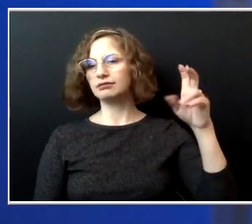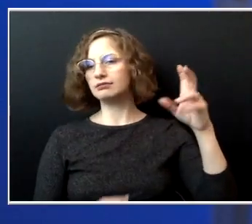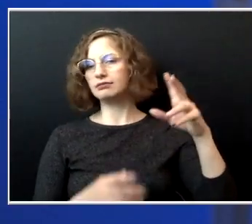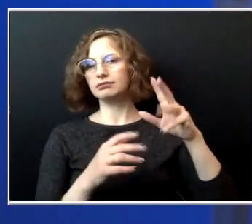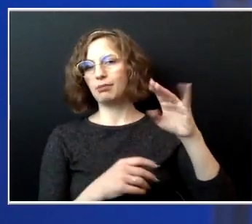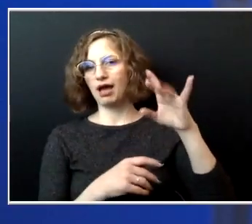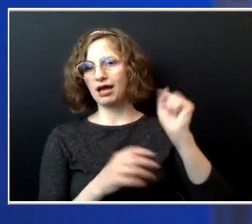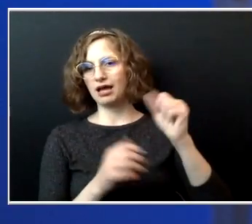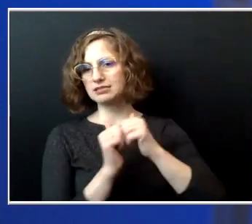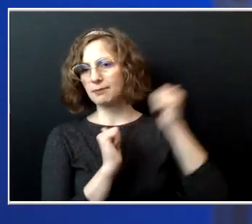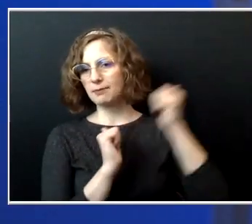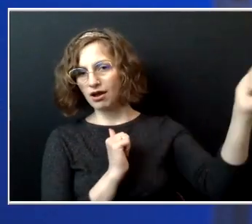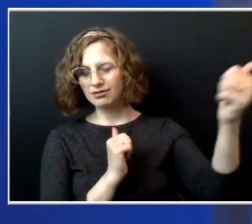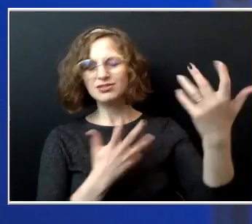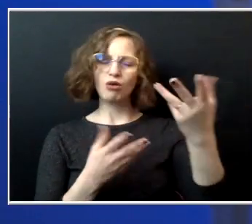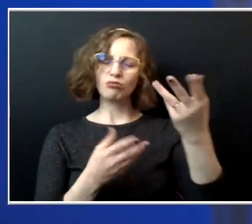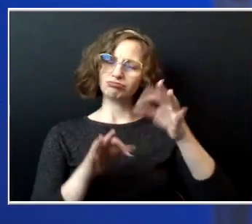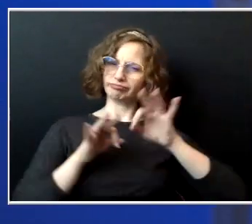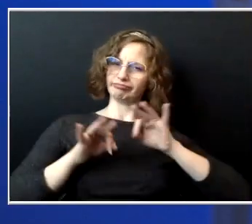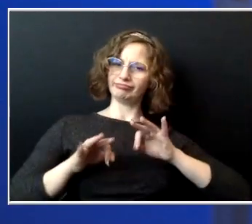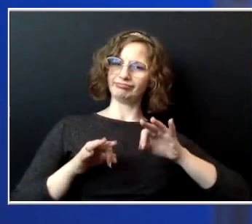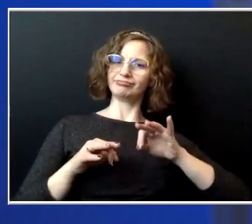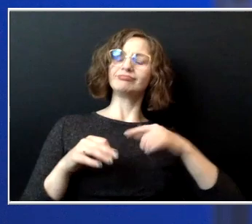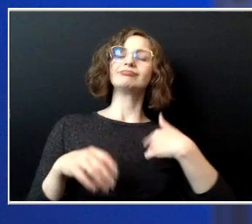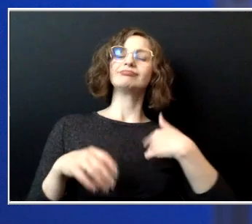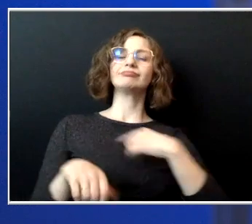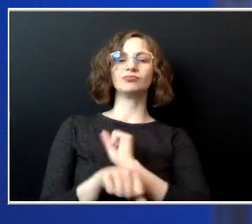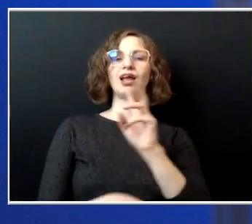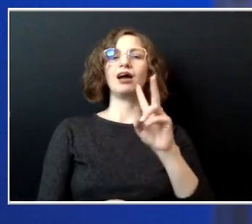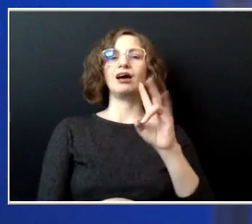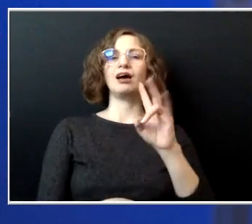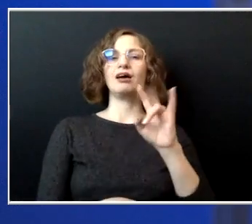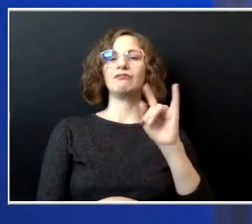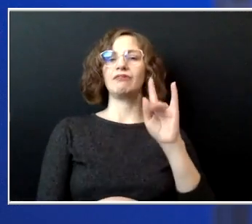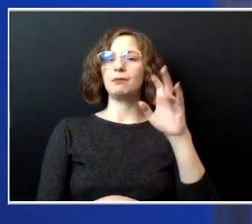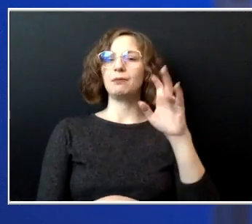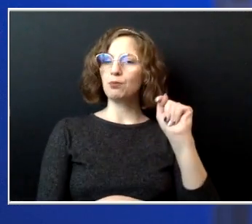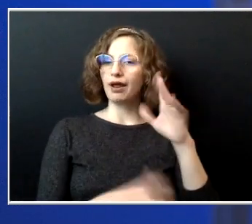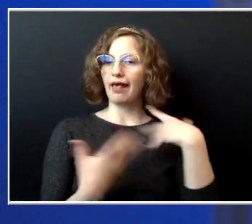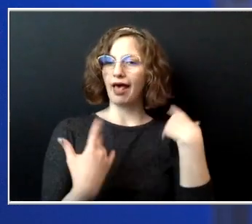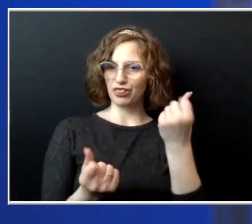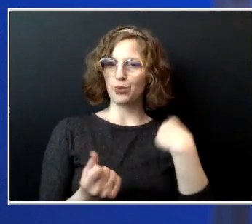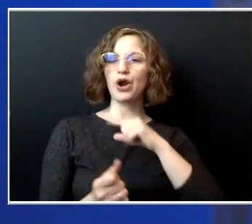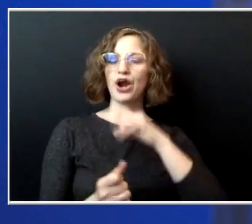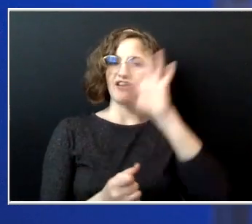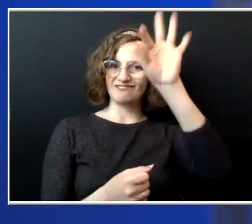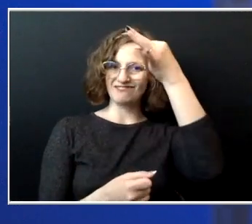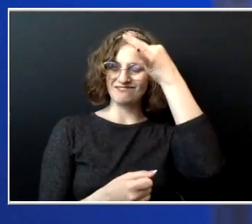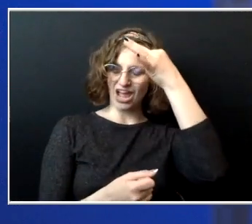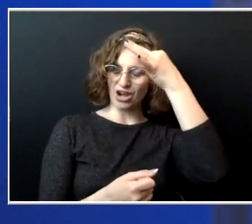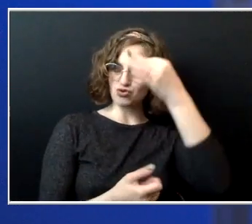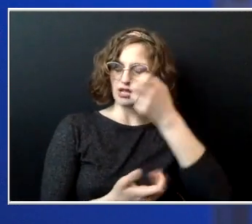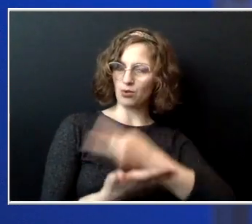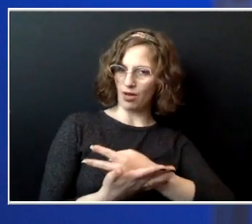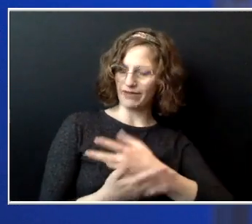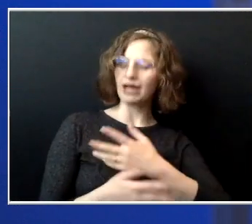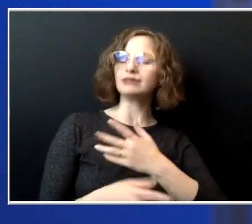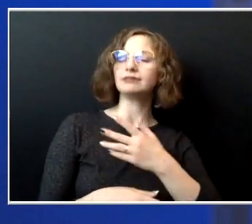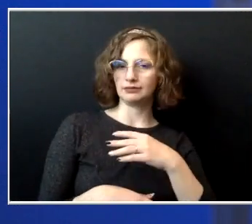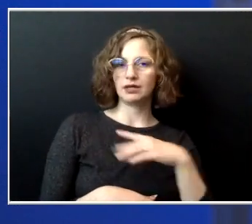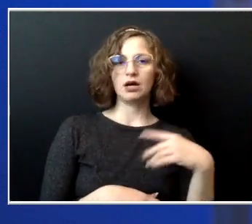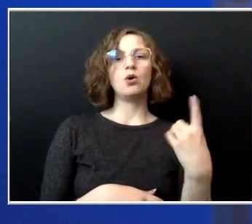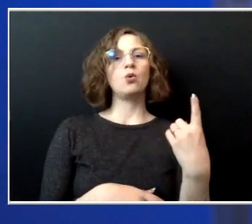and Vibrant Health is a federally qualified health center, and several of our tenets is that